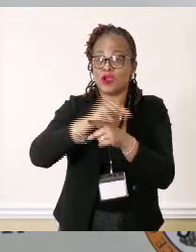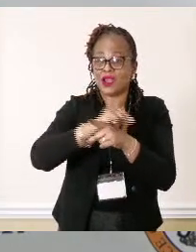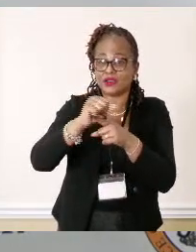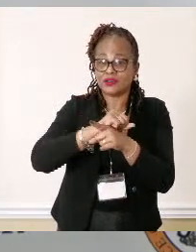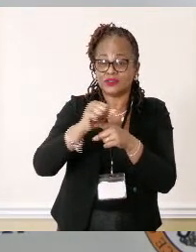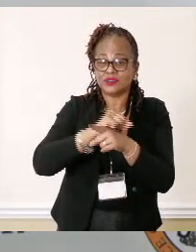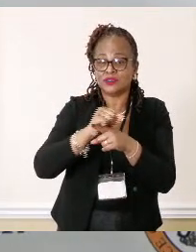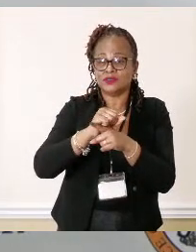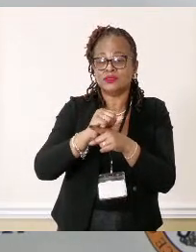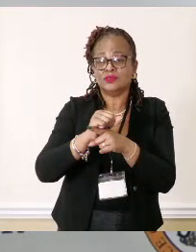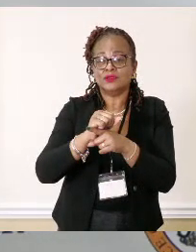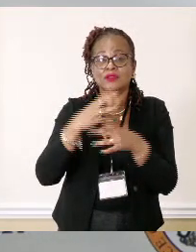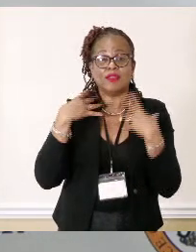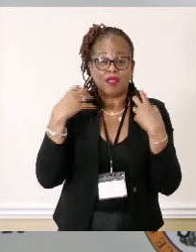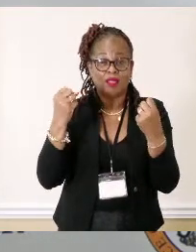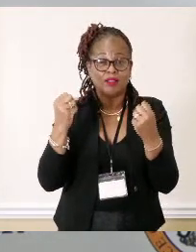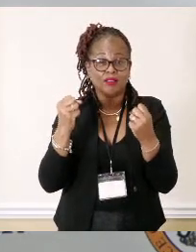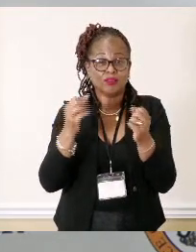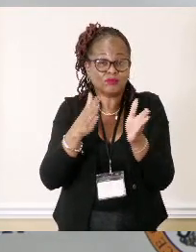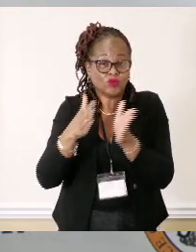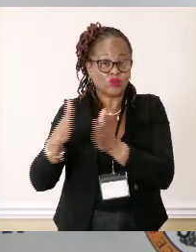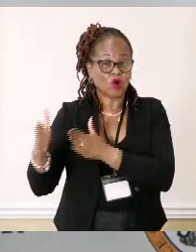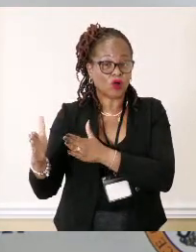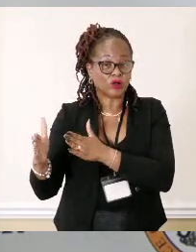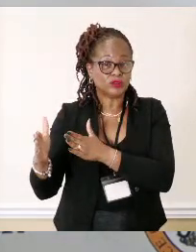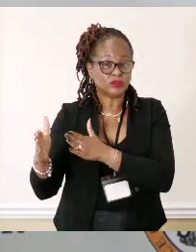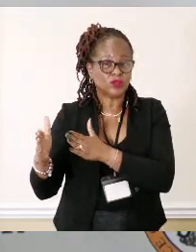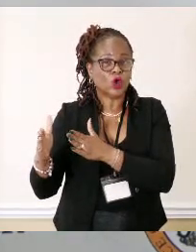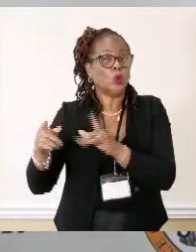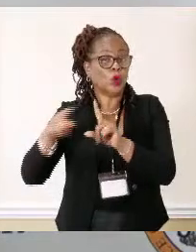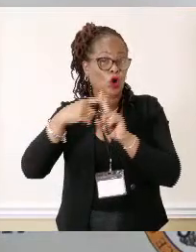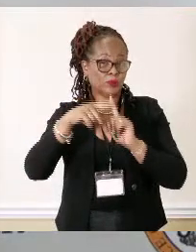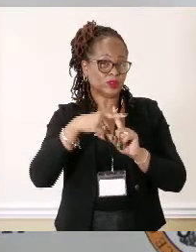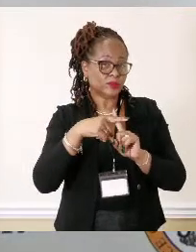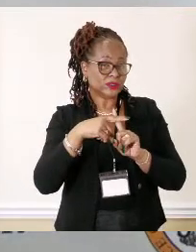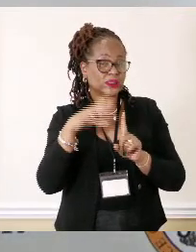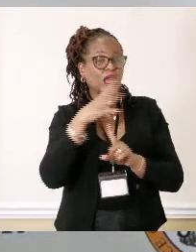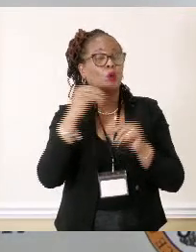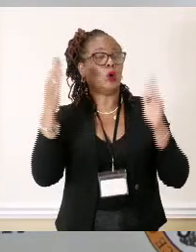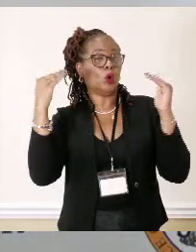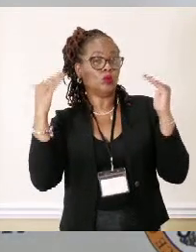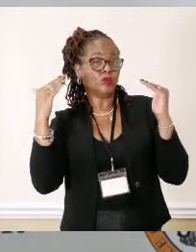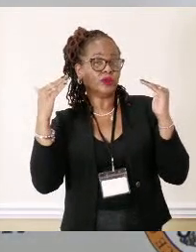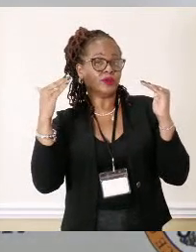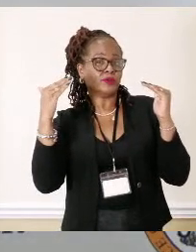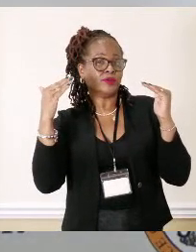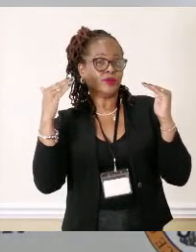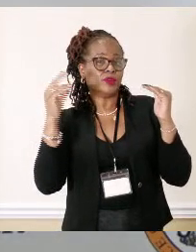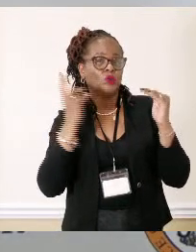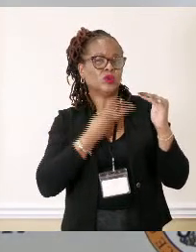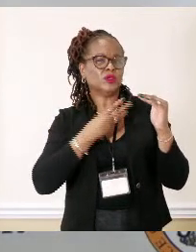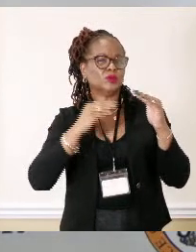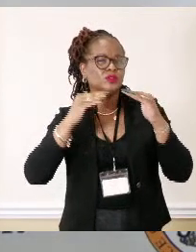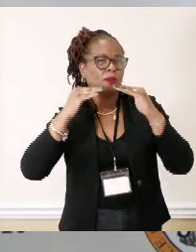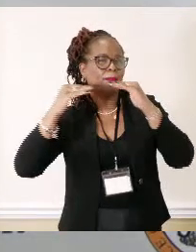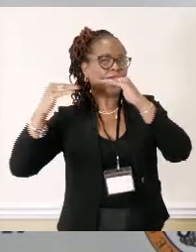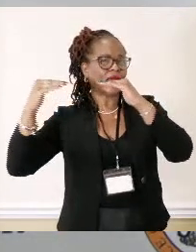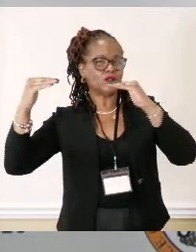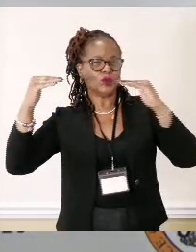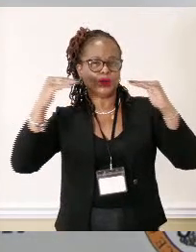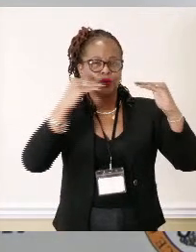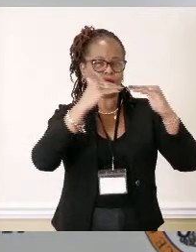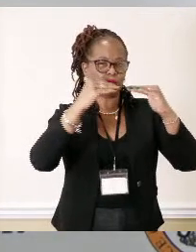public health measures, we are optimistic, or we're hoping that we would see a plateau